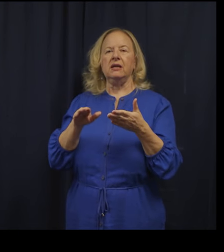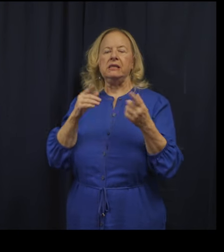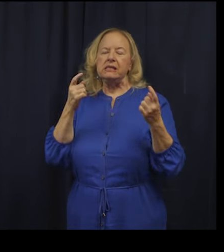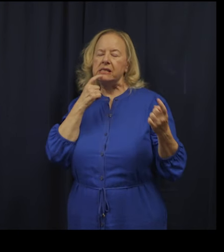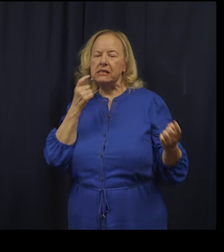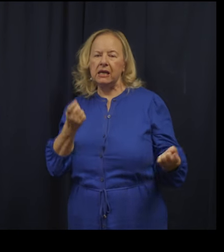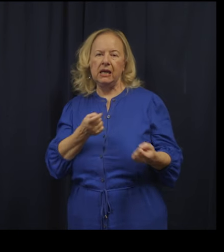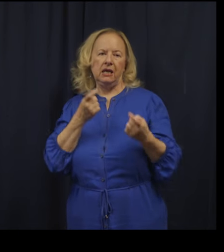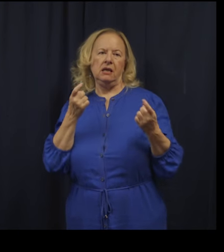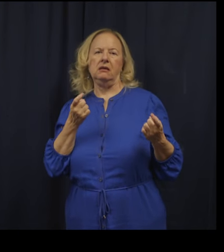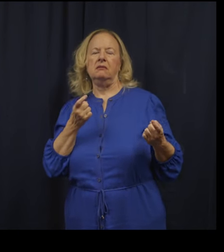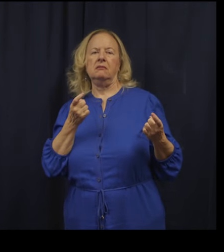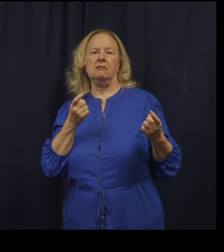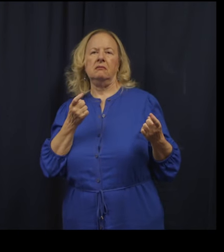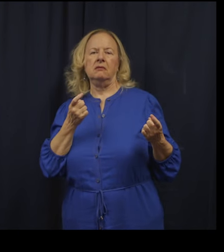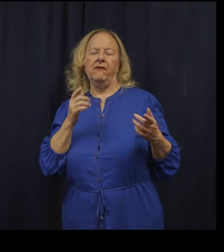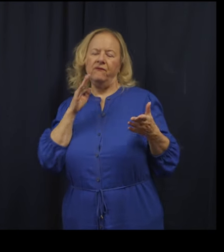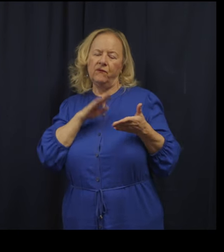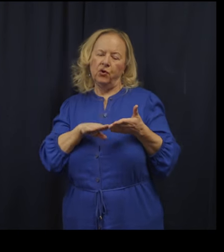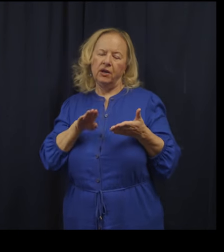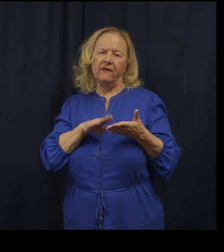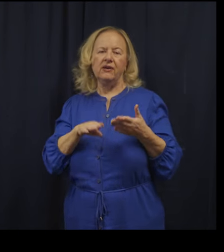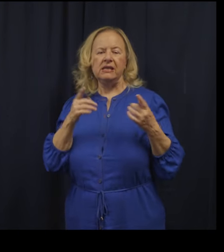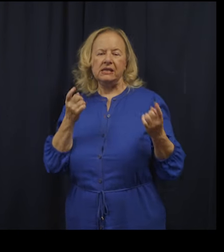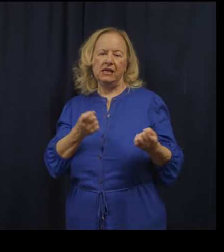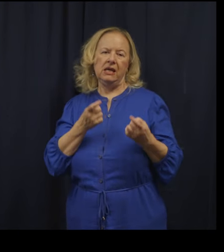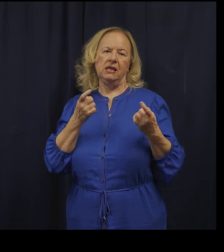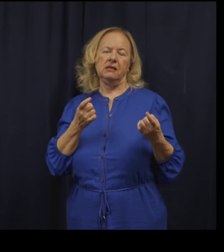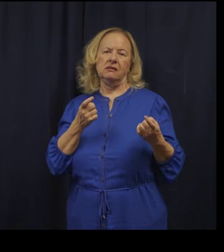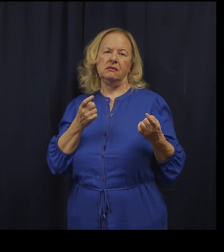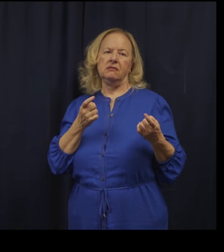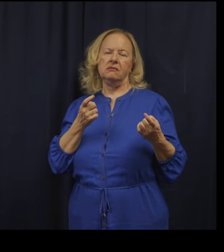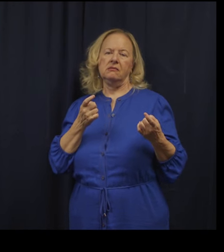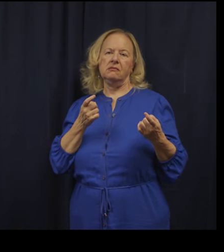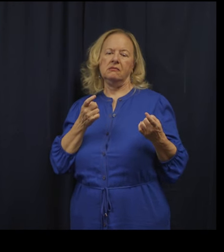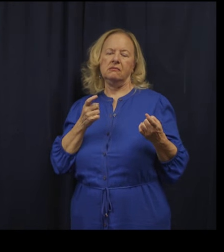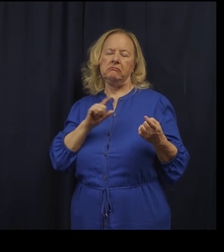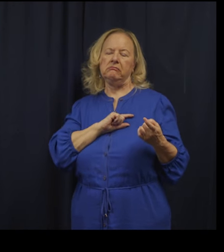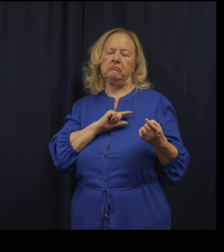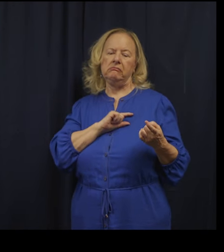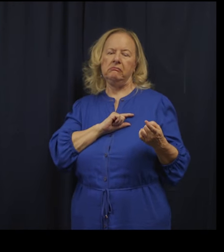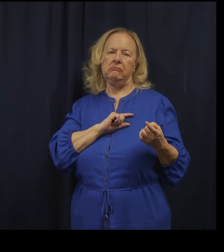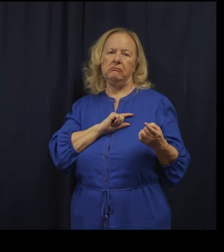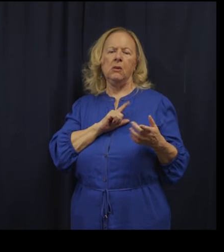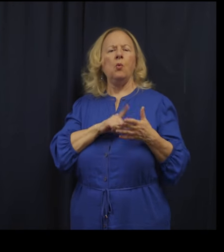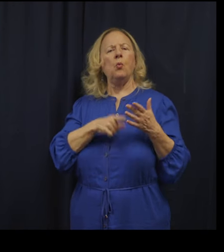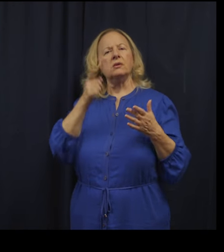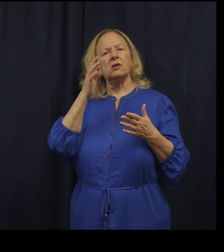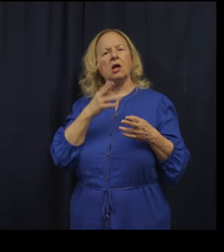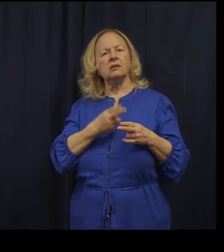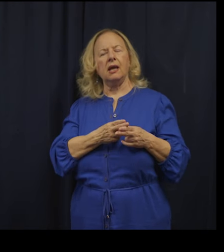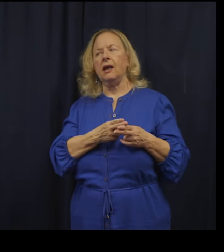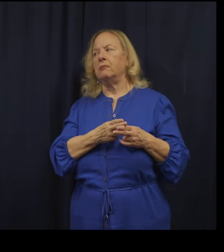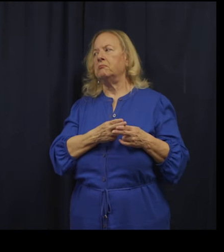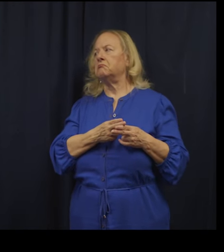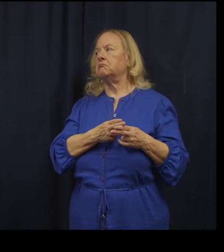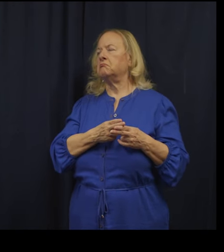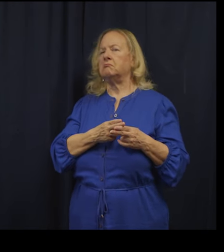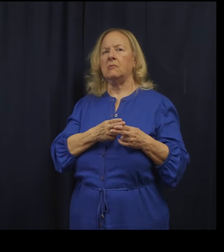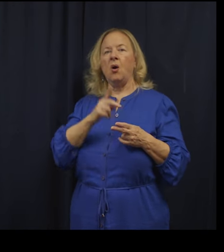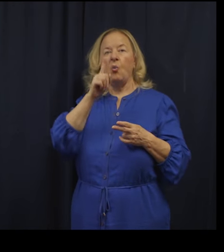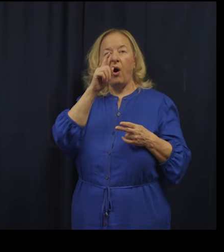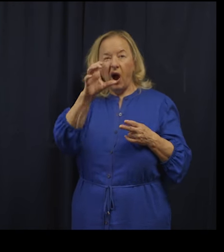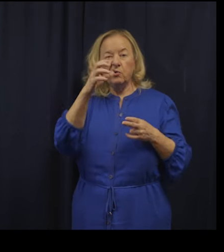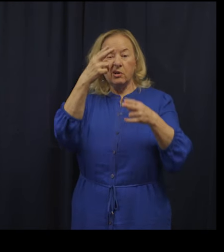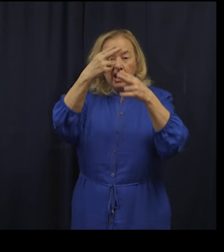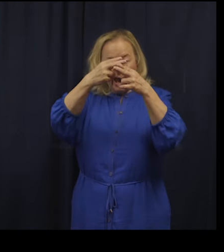iniquity, forgiving transgressions, forgiving sins, by no means clearing the guilty. Wow, what's God's name? Right here, there's over